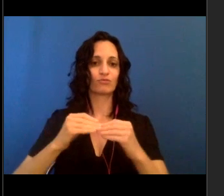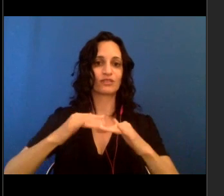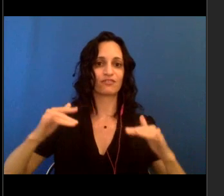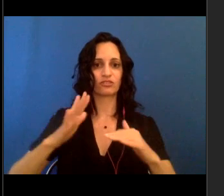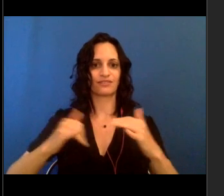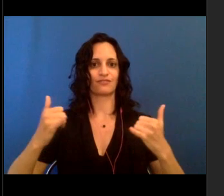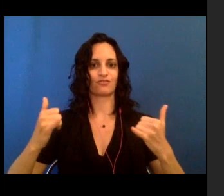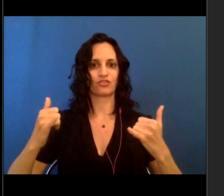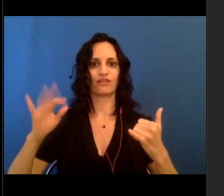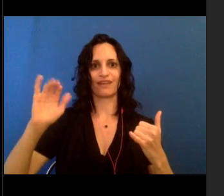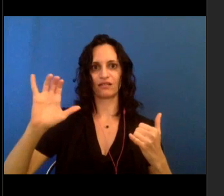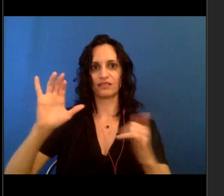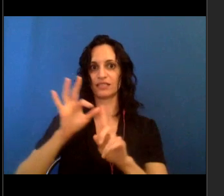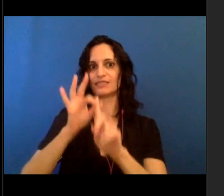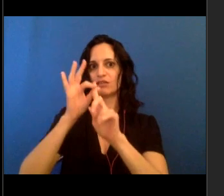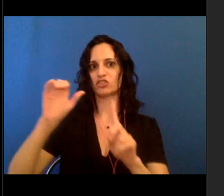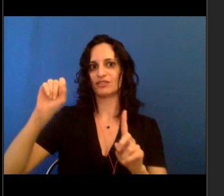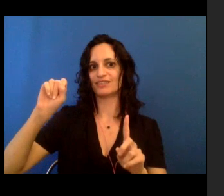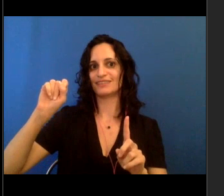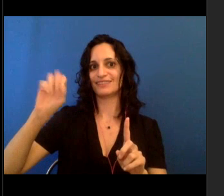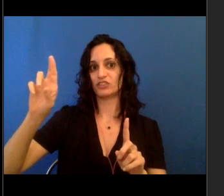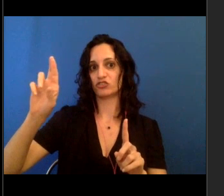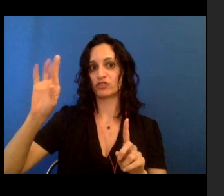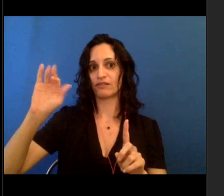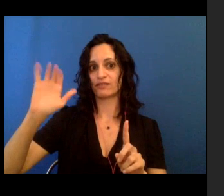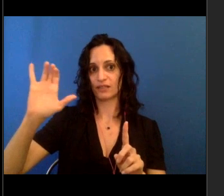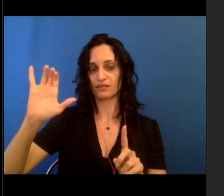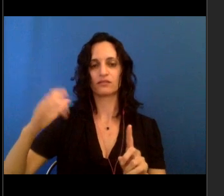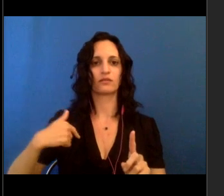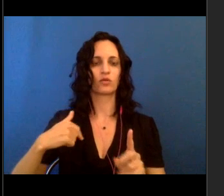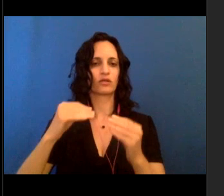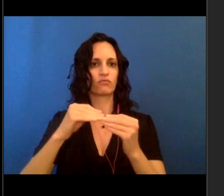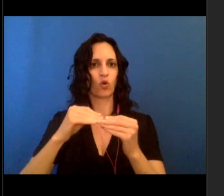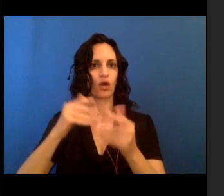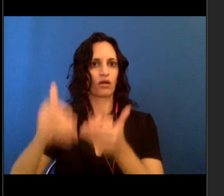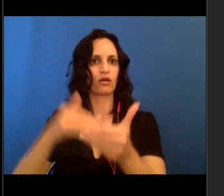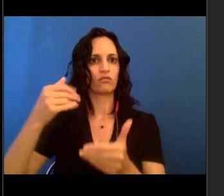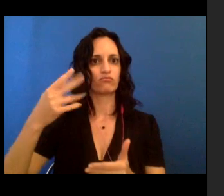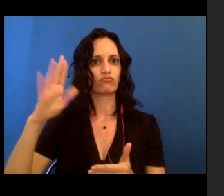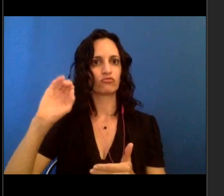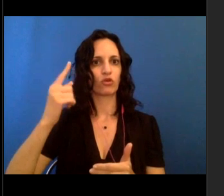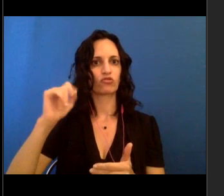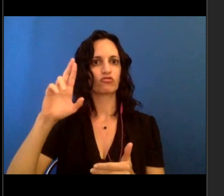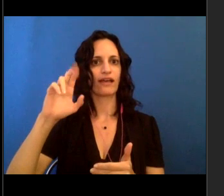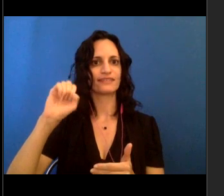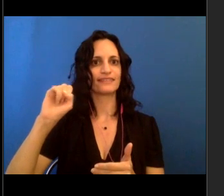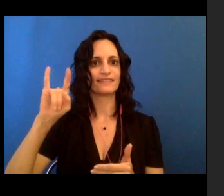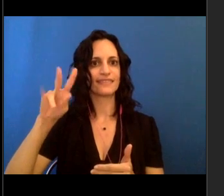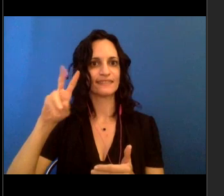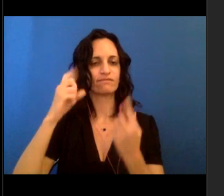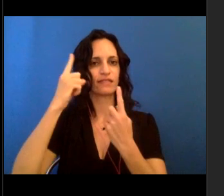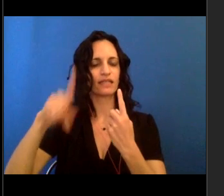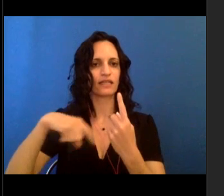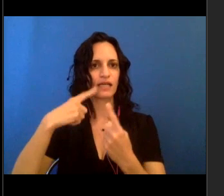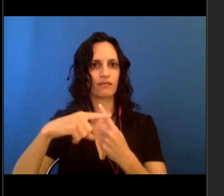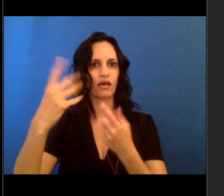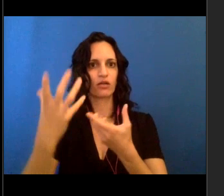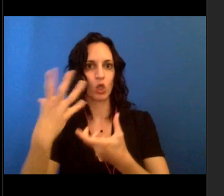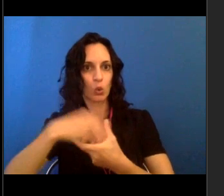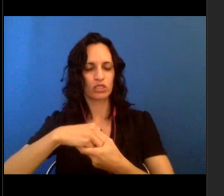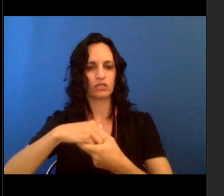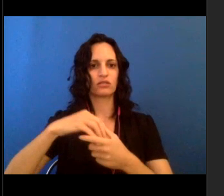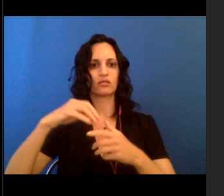especially senior faculty. We're often more politically progressive in thinking about diversity and inclusion in new and critical ways. So again, these really